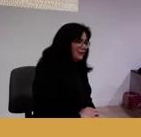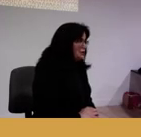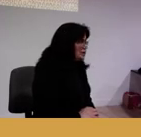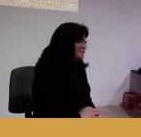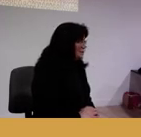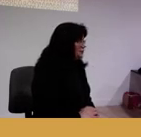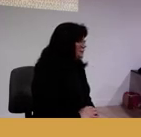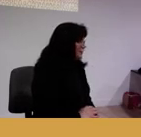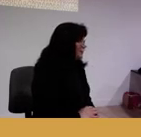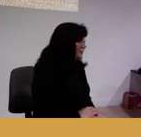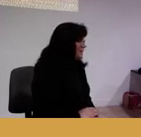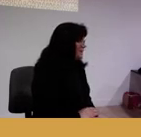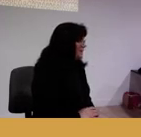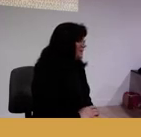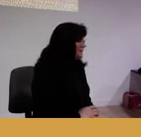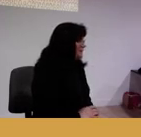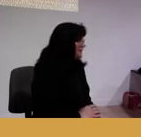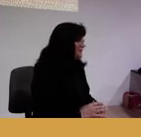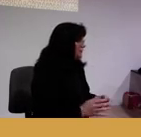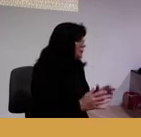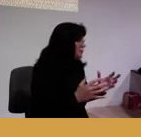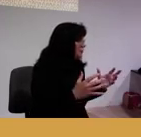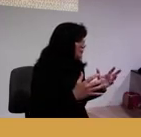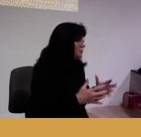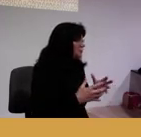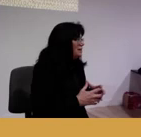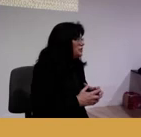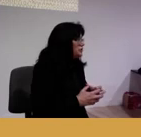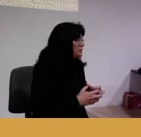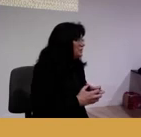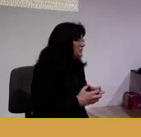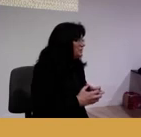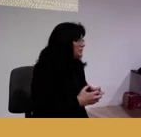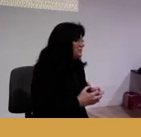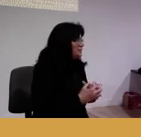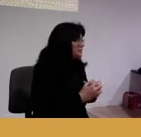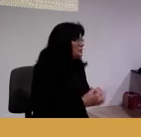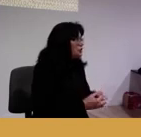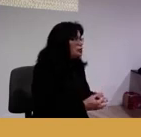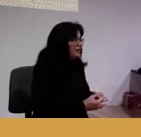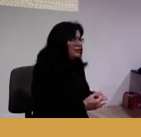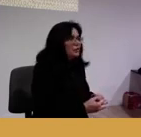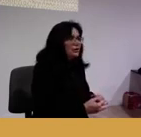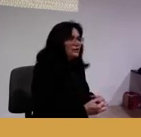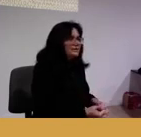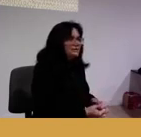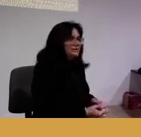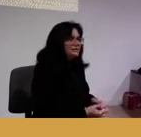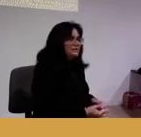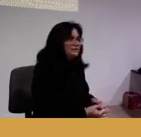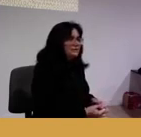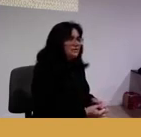But we haven't yet managed to find a way for those relationships to be strong and